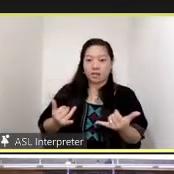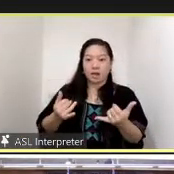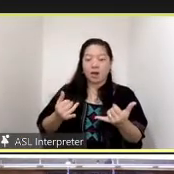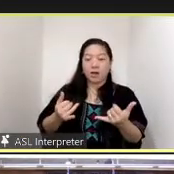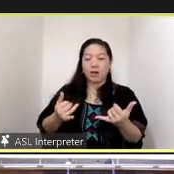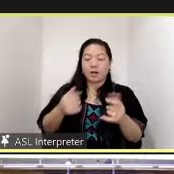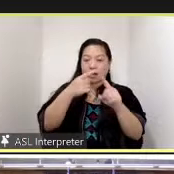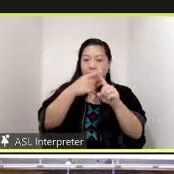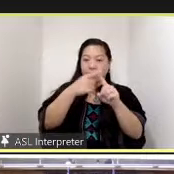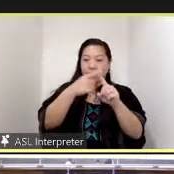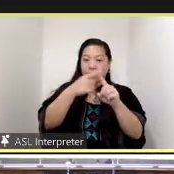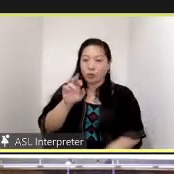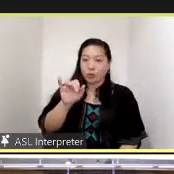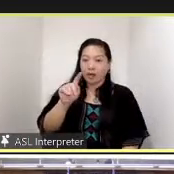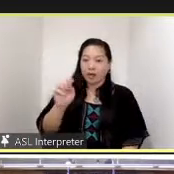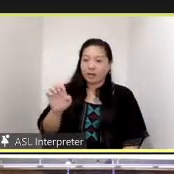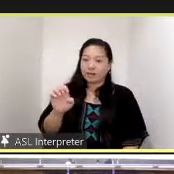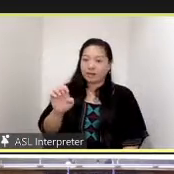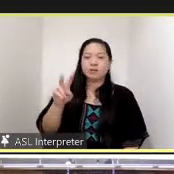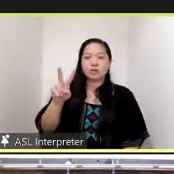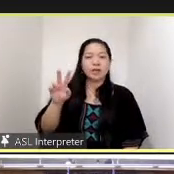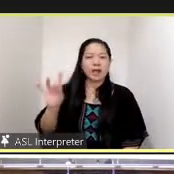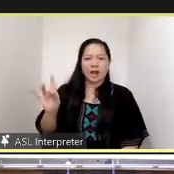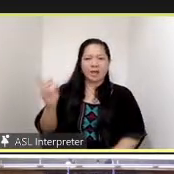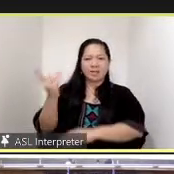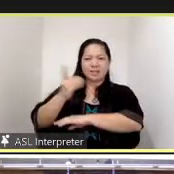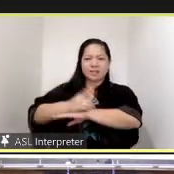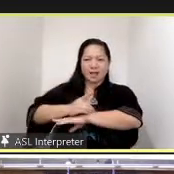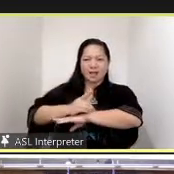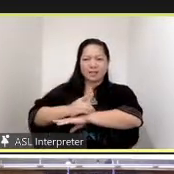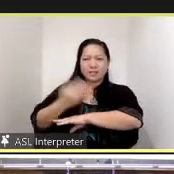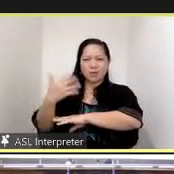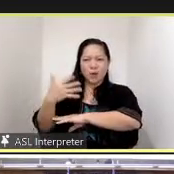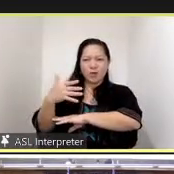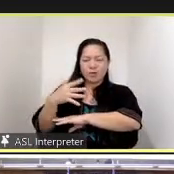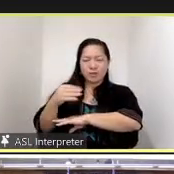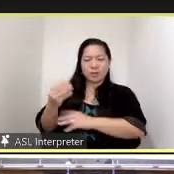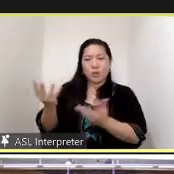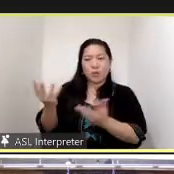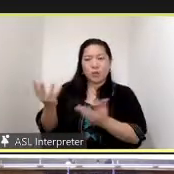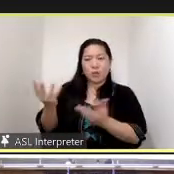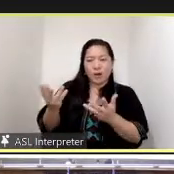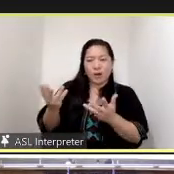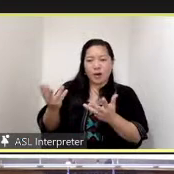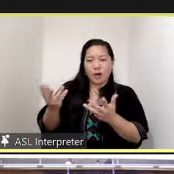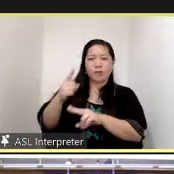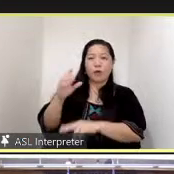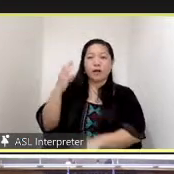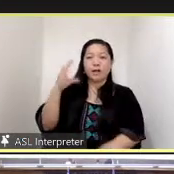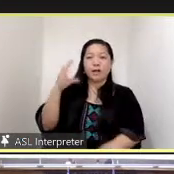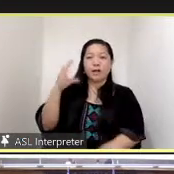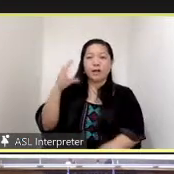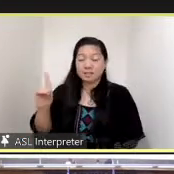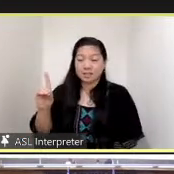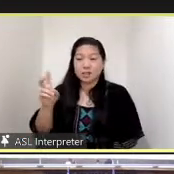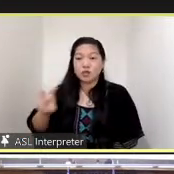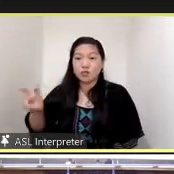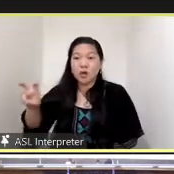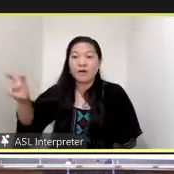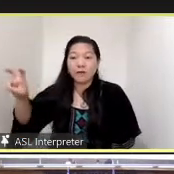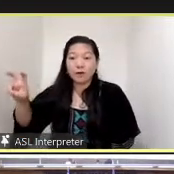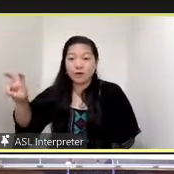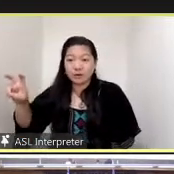100K over a 28-day incidence rate, and mind you, this is what is used for our CDC travel notice guide, we're still on